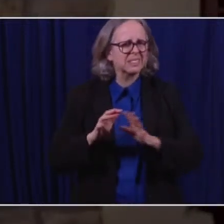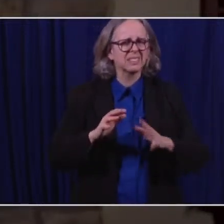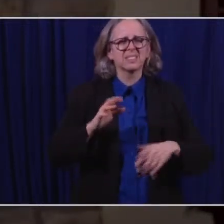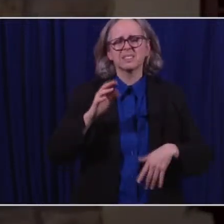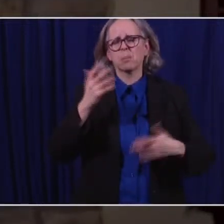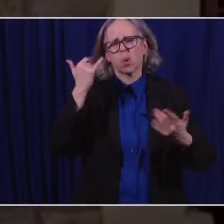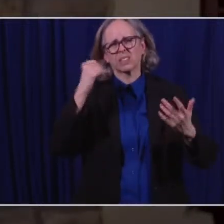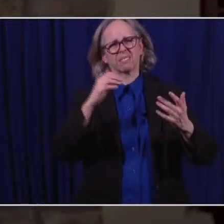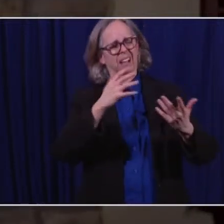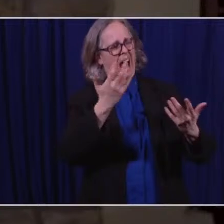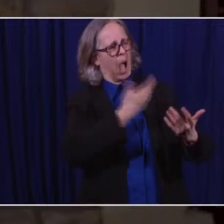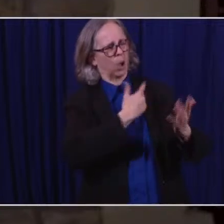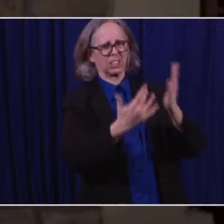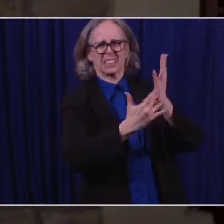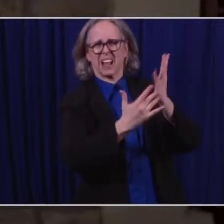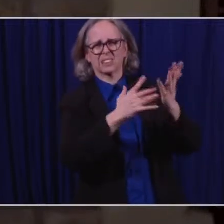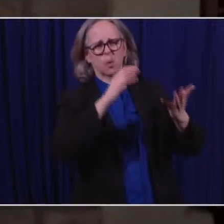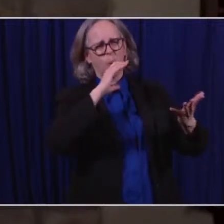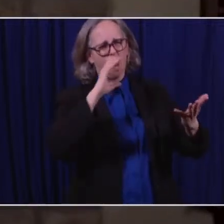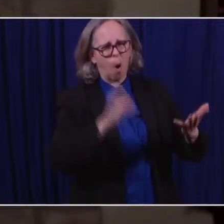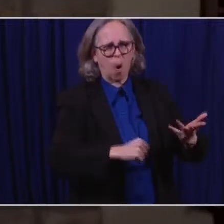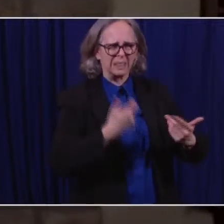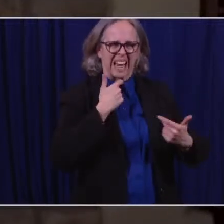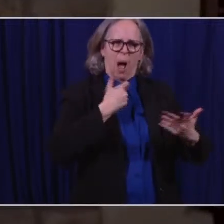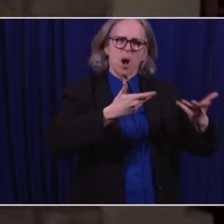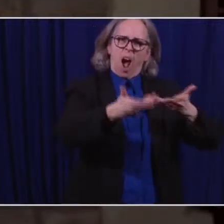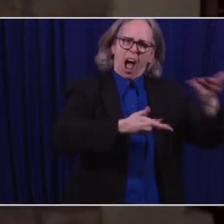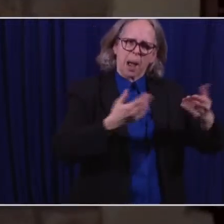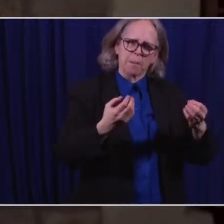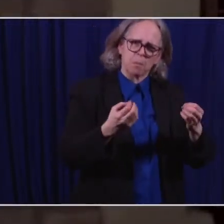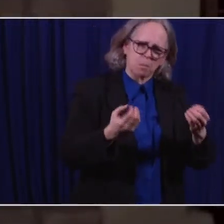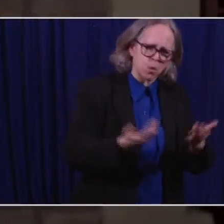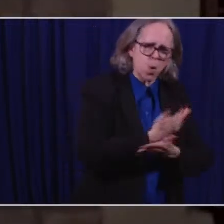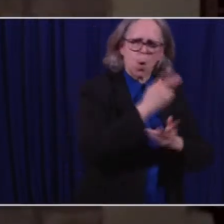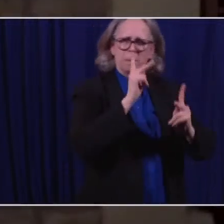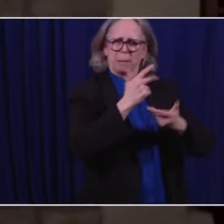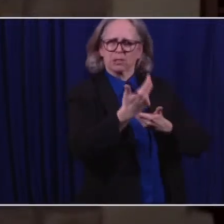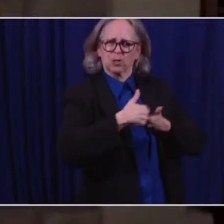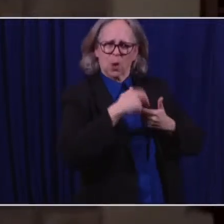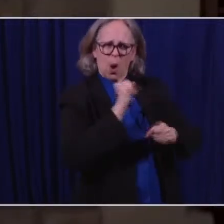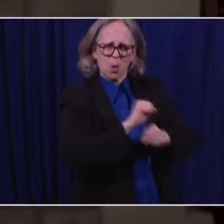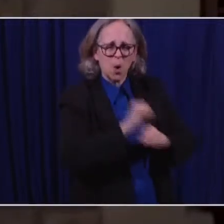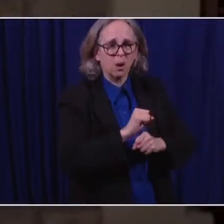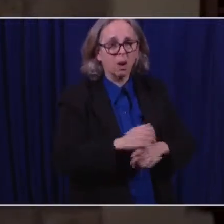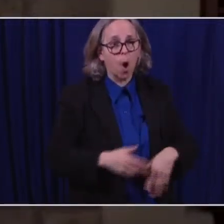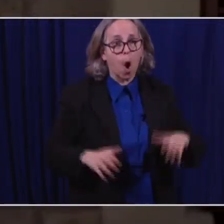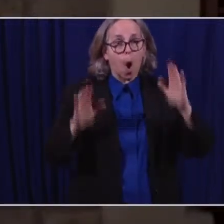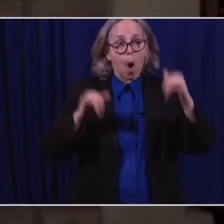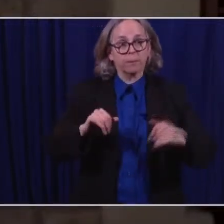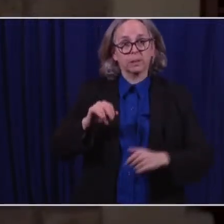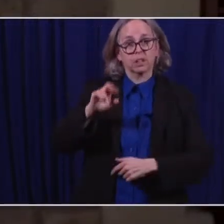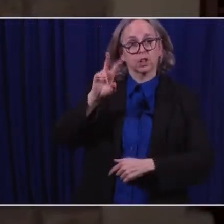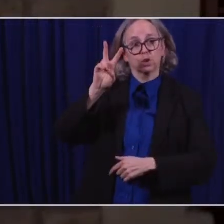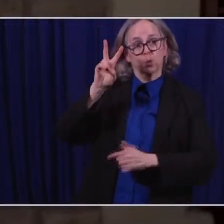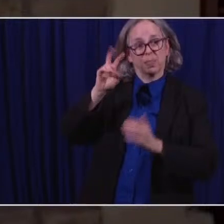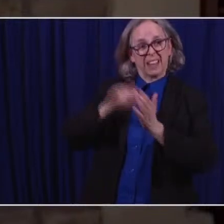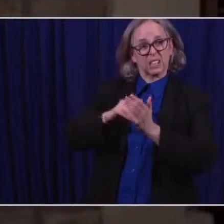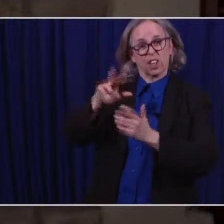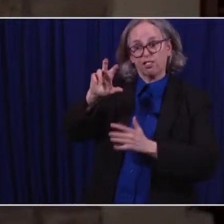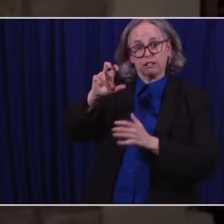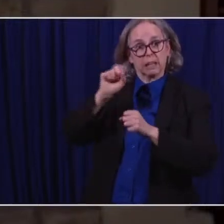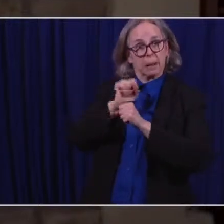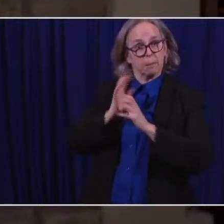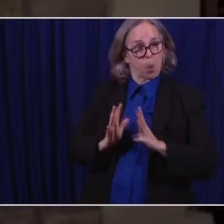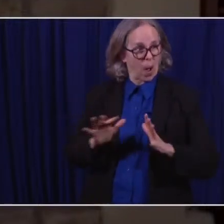think we're going to be at like 2,500, 3,000 by March. So, a lot more people have been put